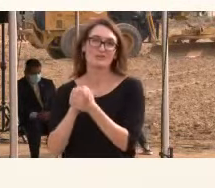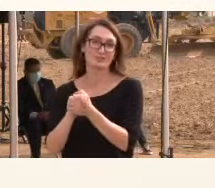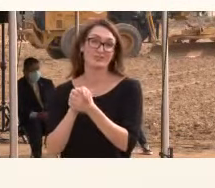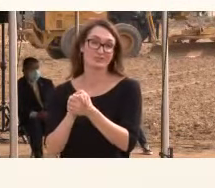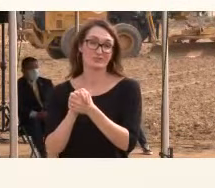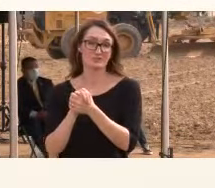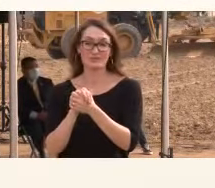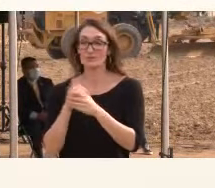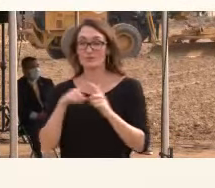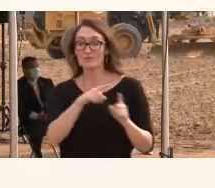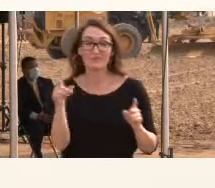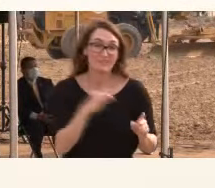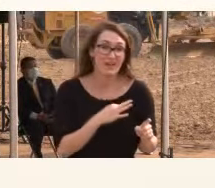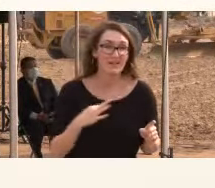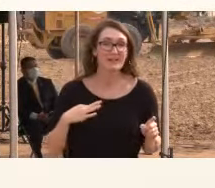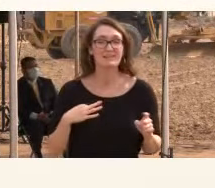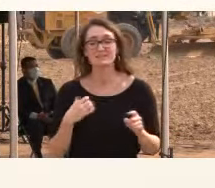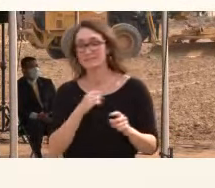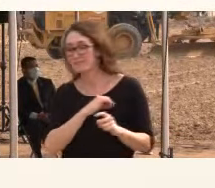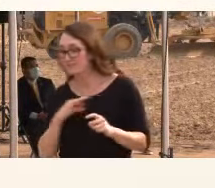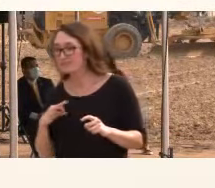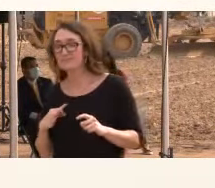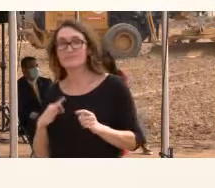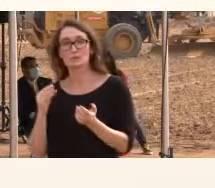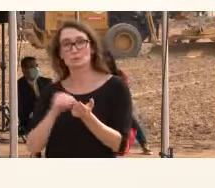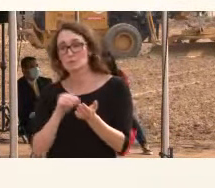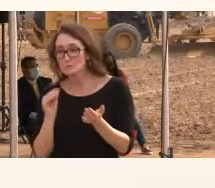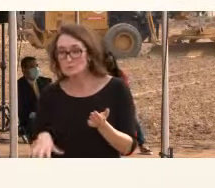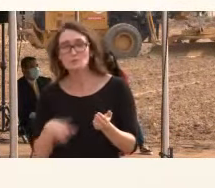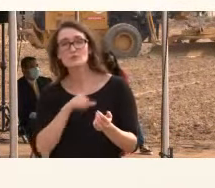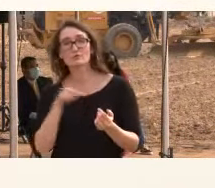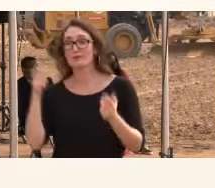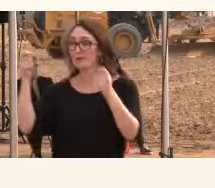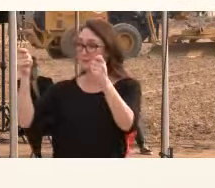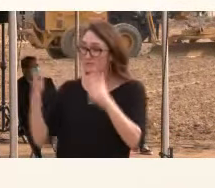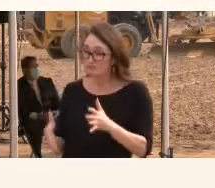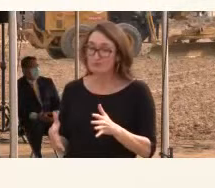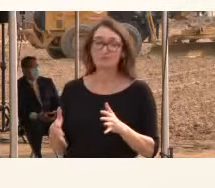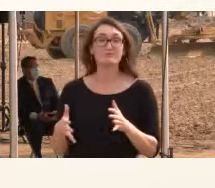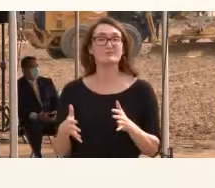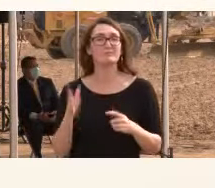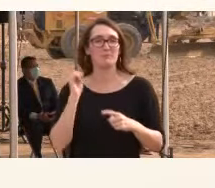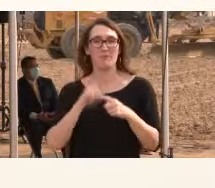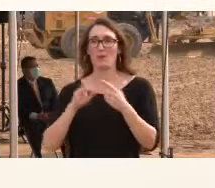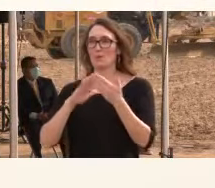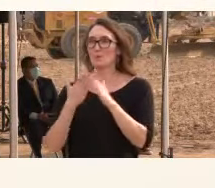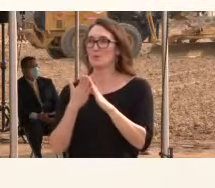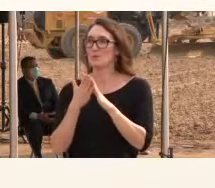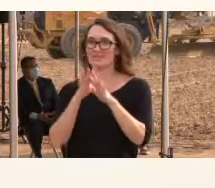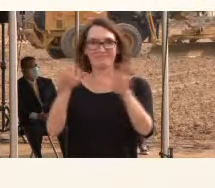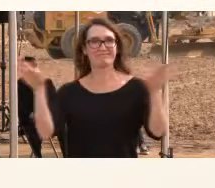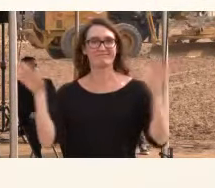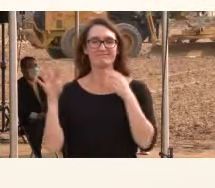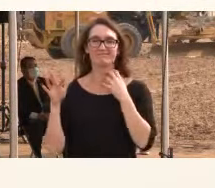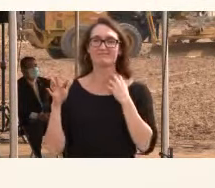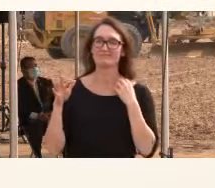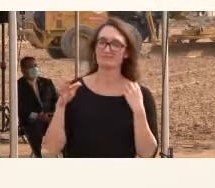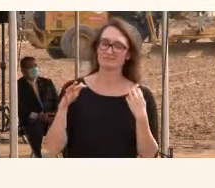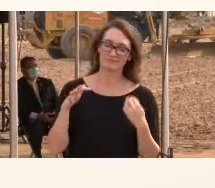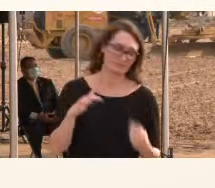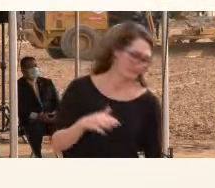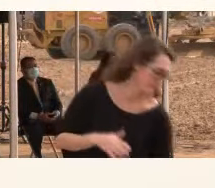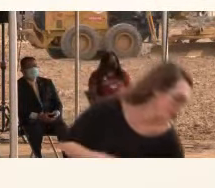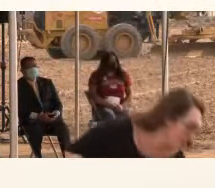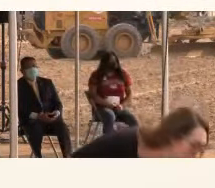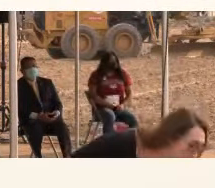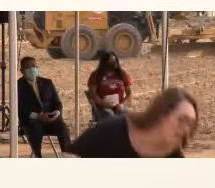congratulations to the faculty, staff, students, administrators, and community for bringing us to